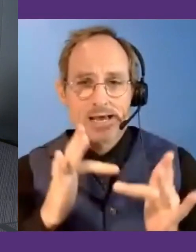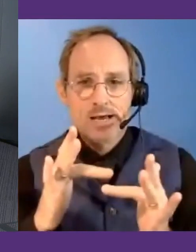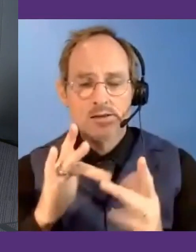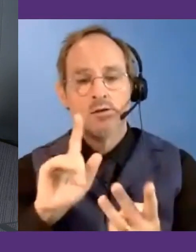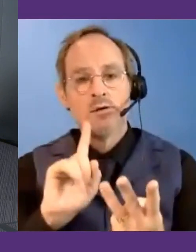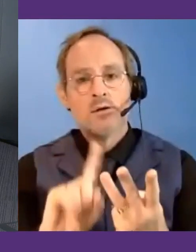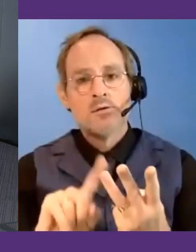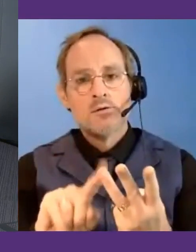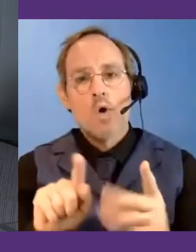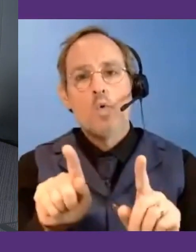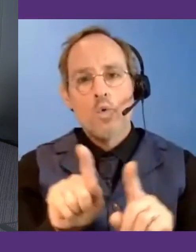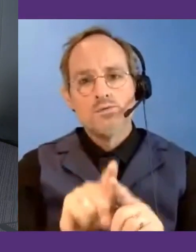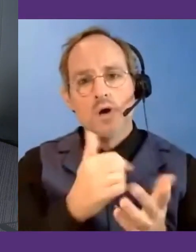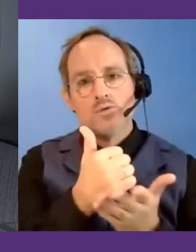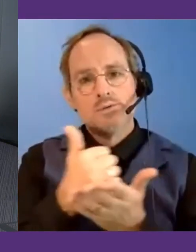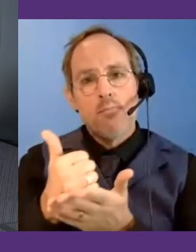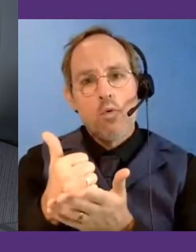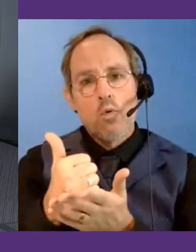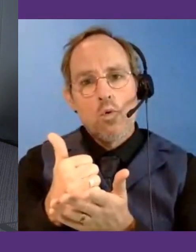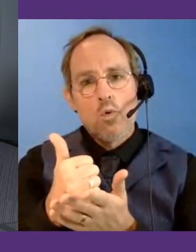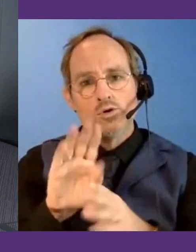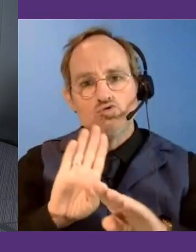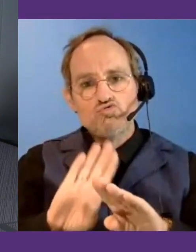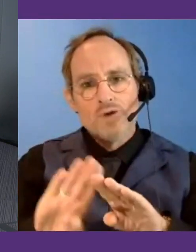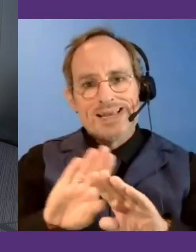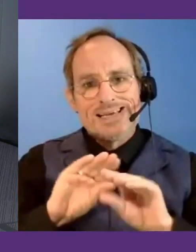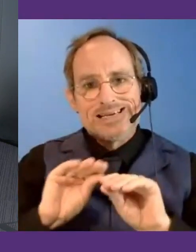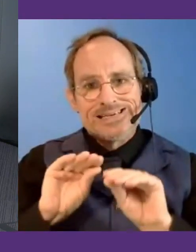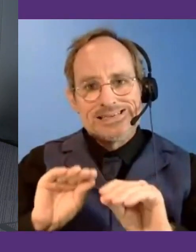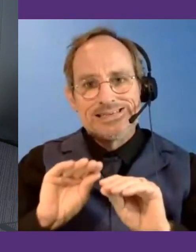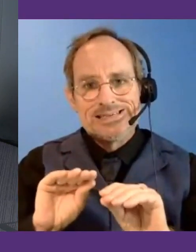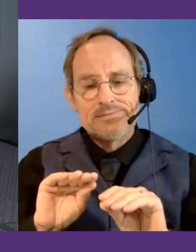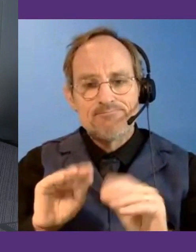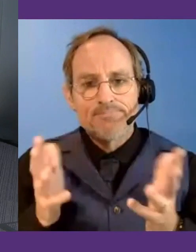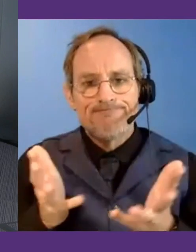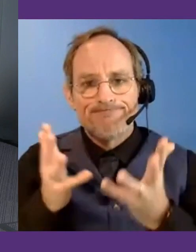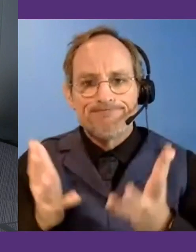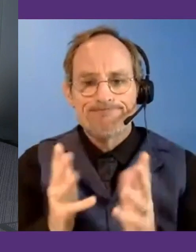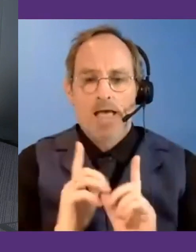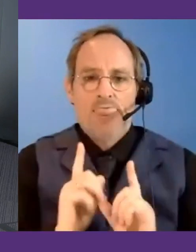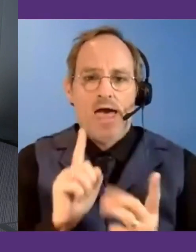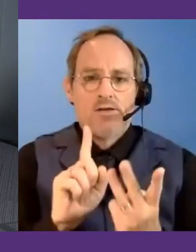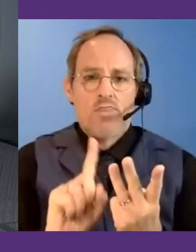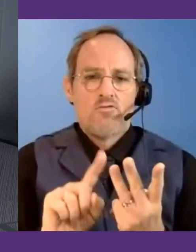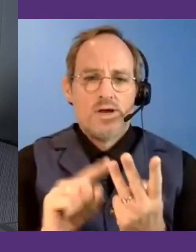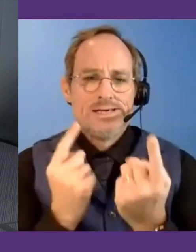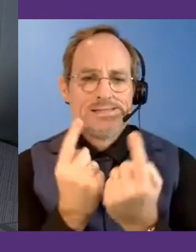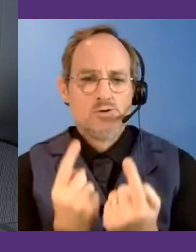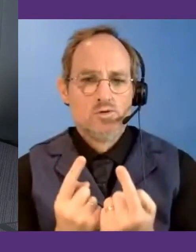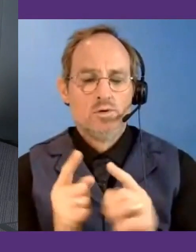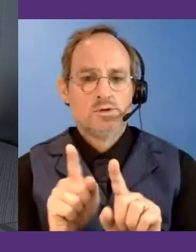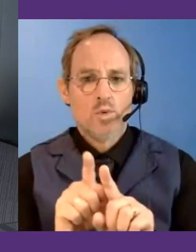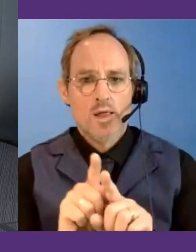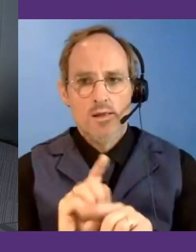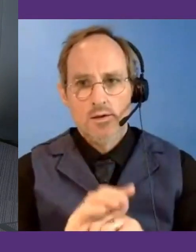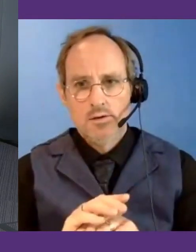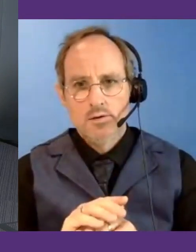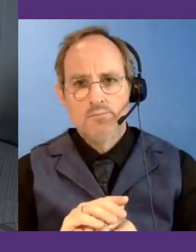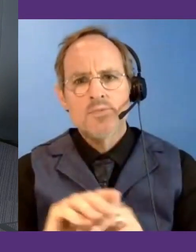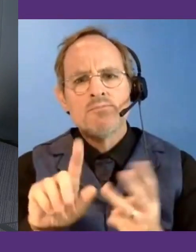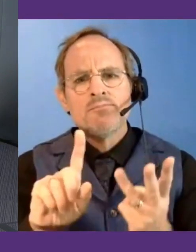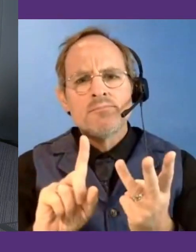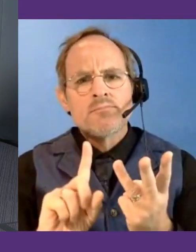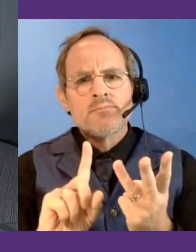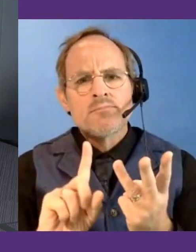and training and digital coaching has as well in bridging that digital